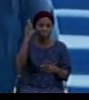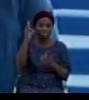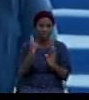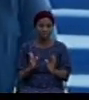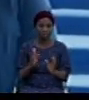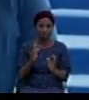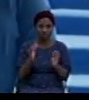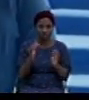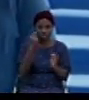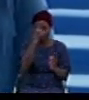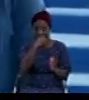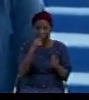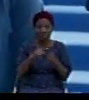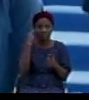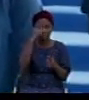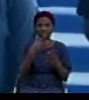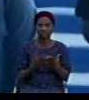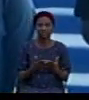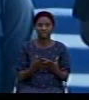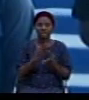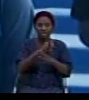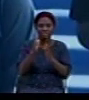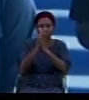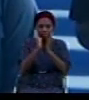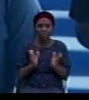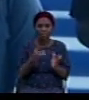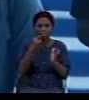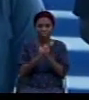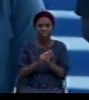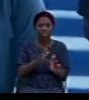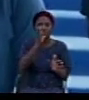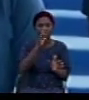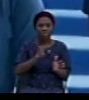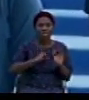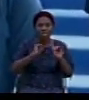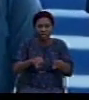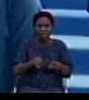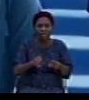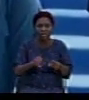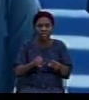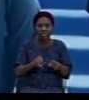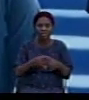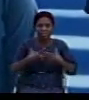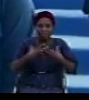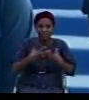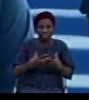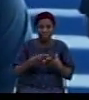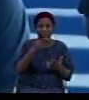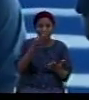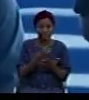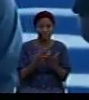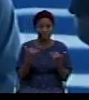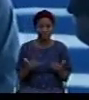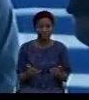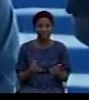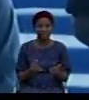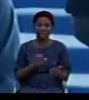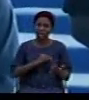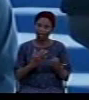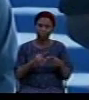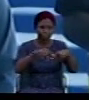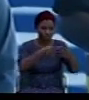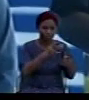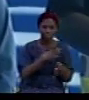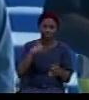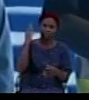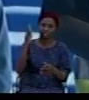breathe well now. Mommy, I can breathe well now. I want to go and testify. I say, no, let's go home and